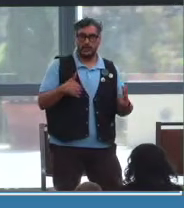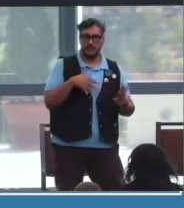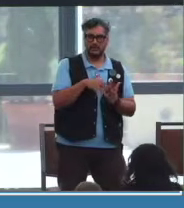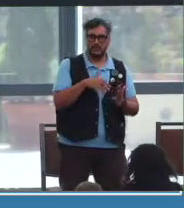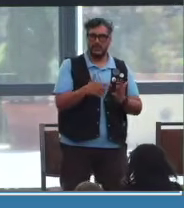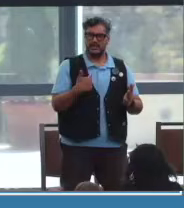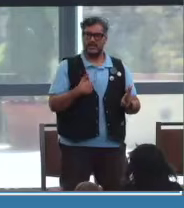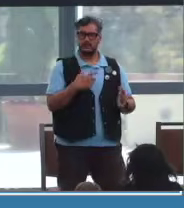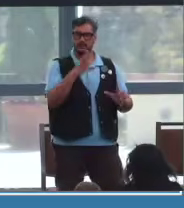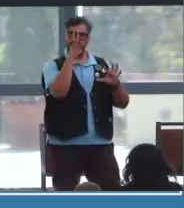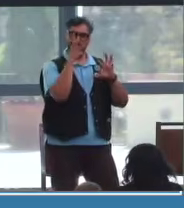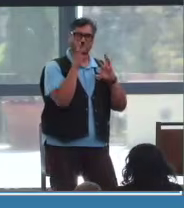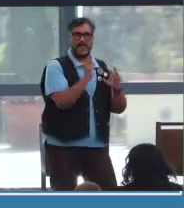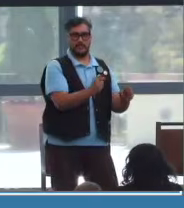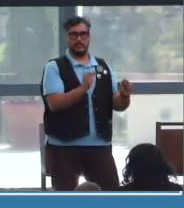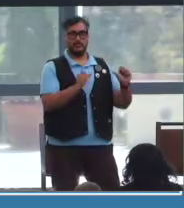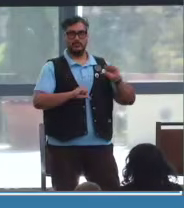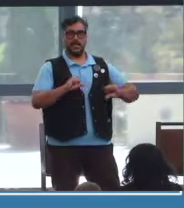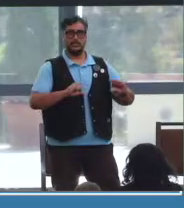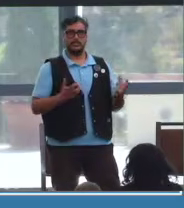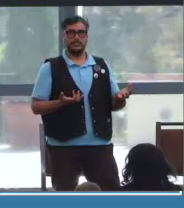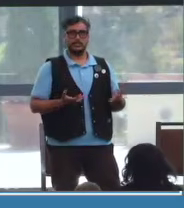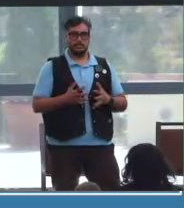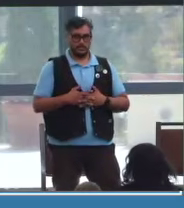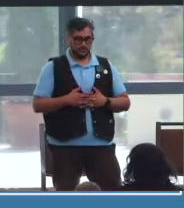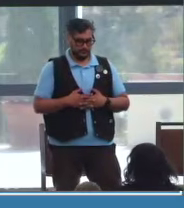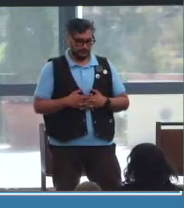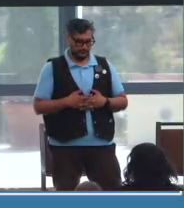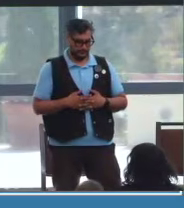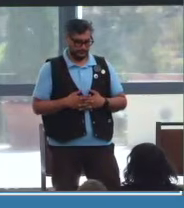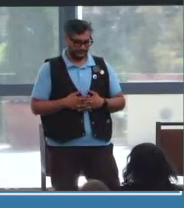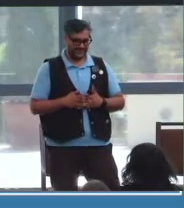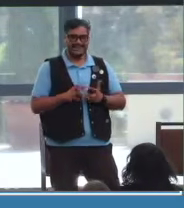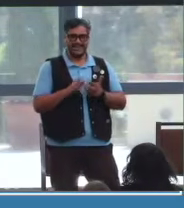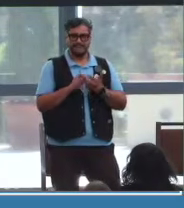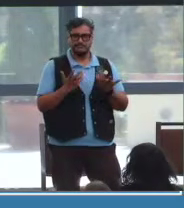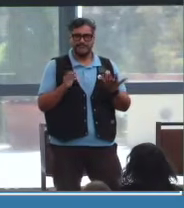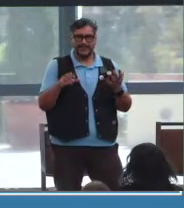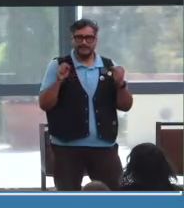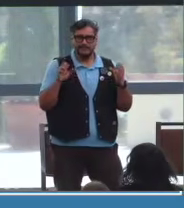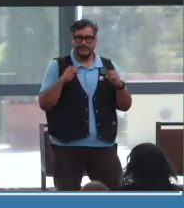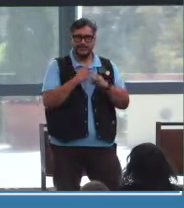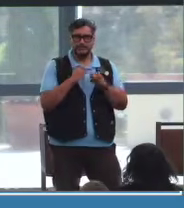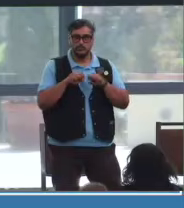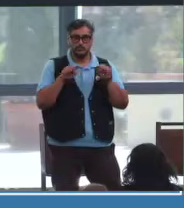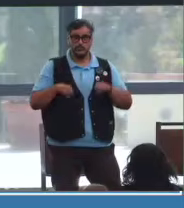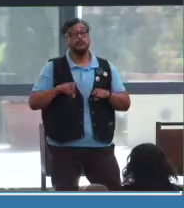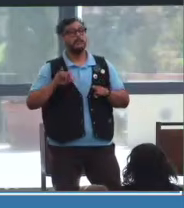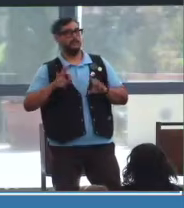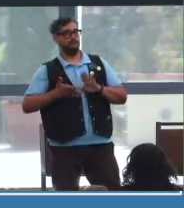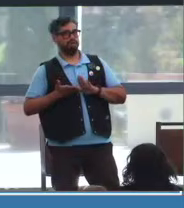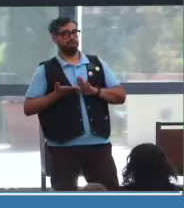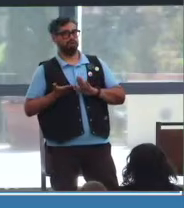really got me fascinated into science, is how amazing the immune system is when it works